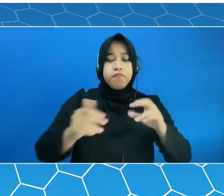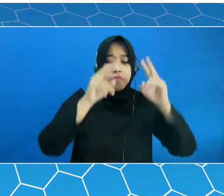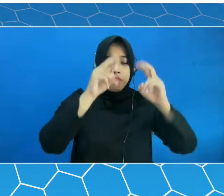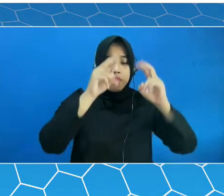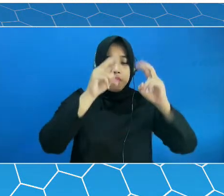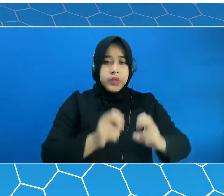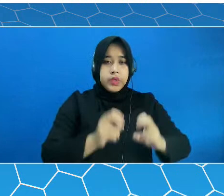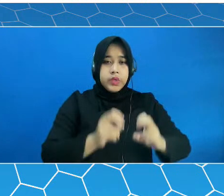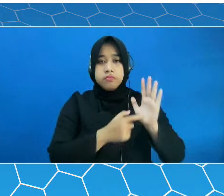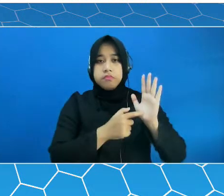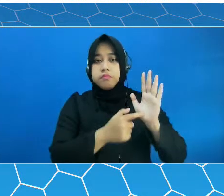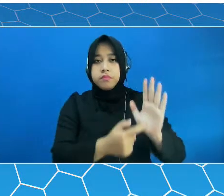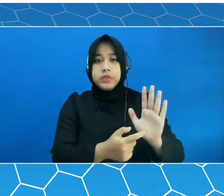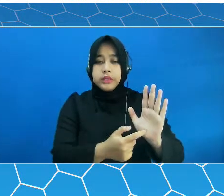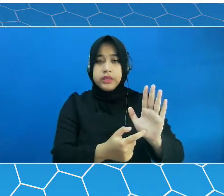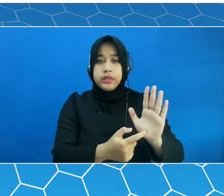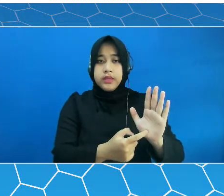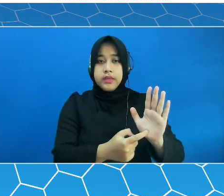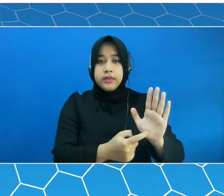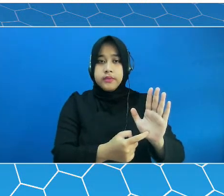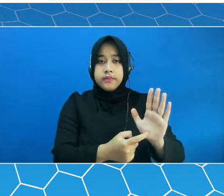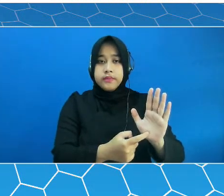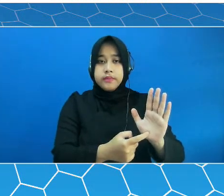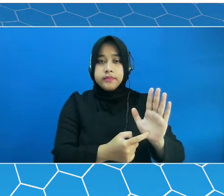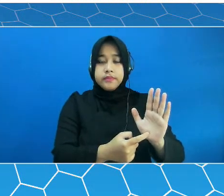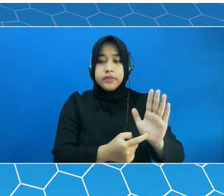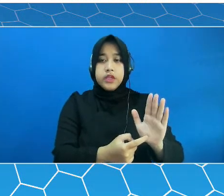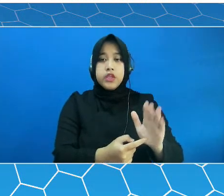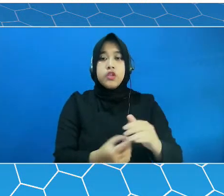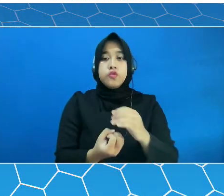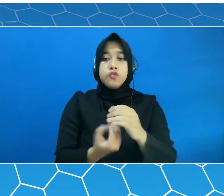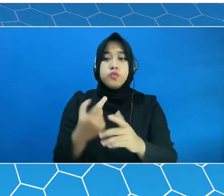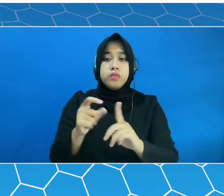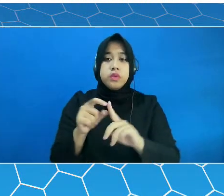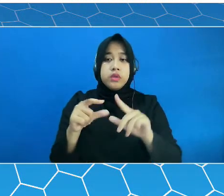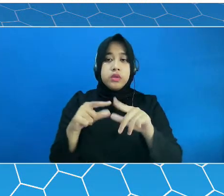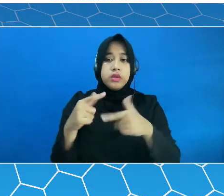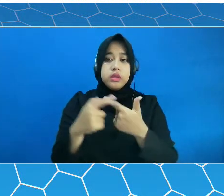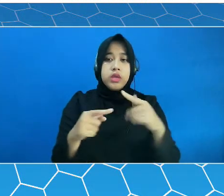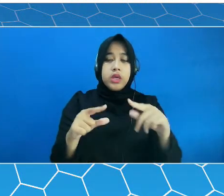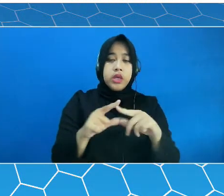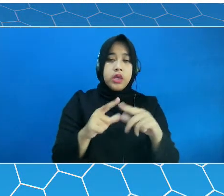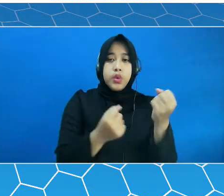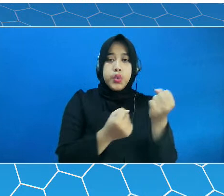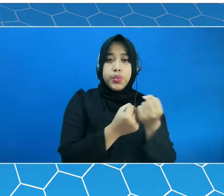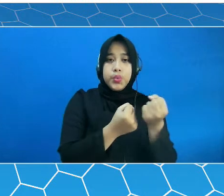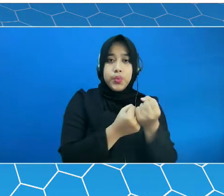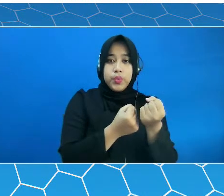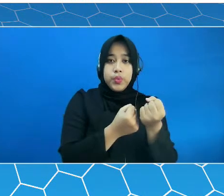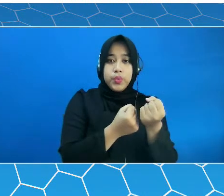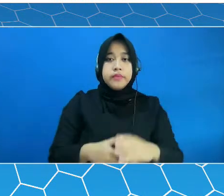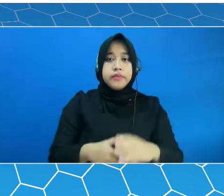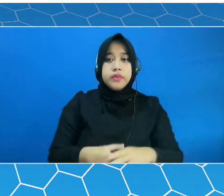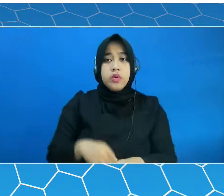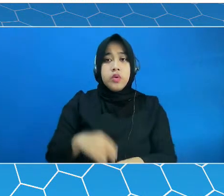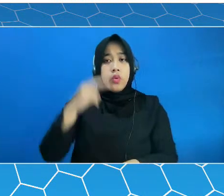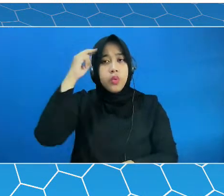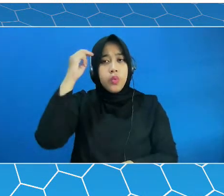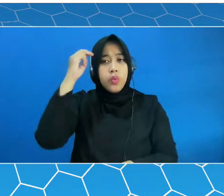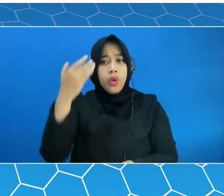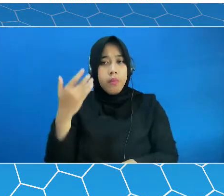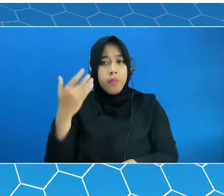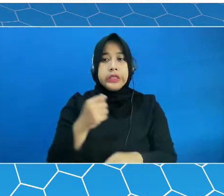symptoms management and nurse-led support for those with the severe symptom. Next slide,